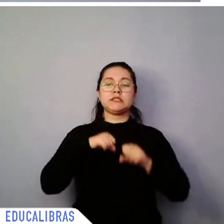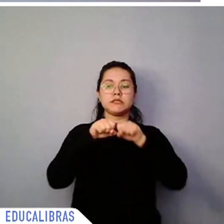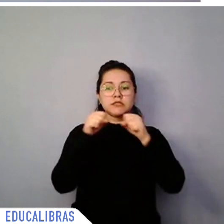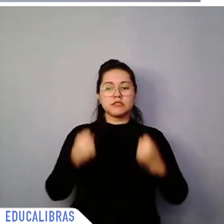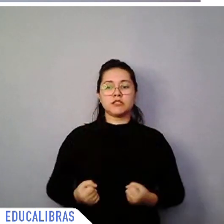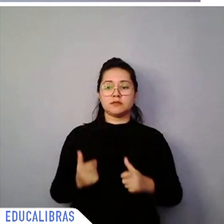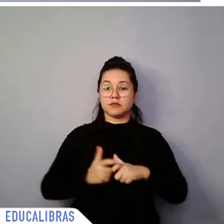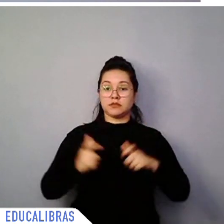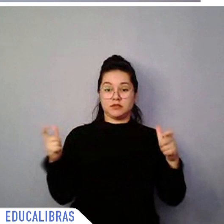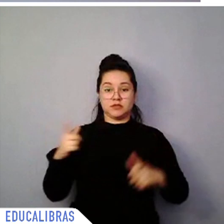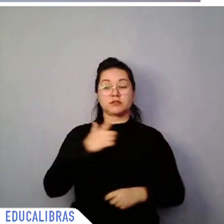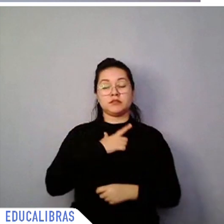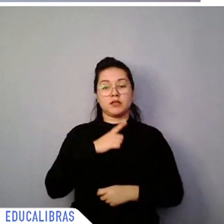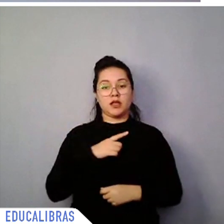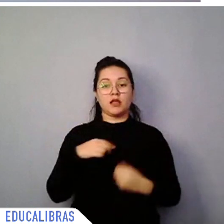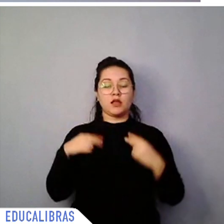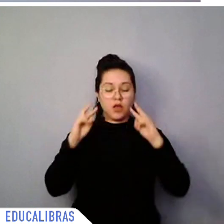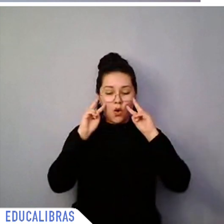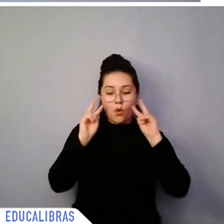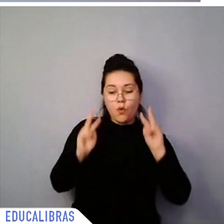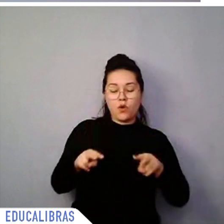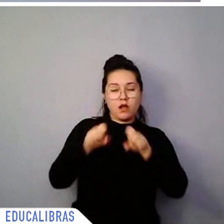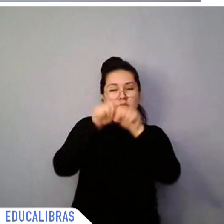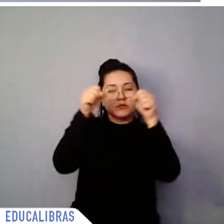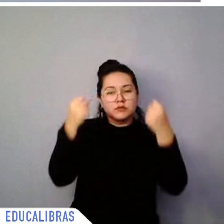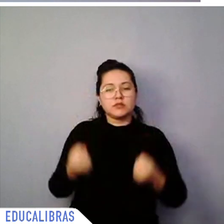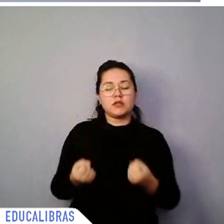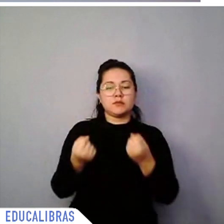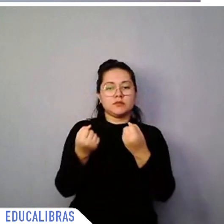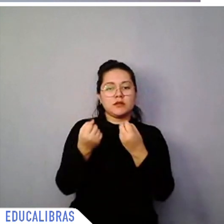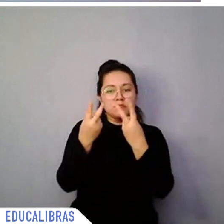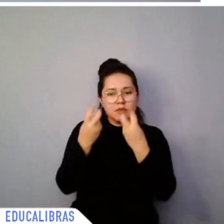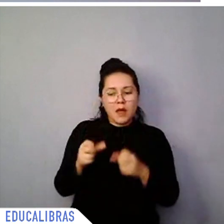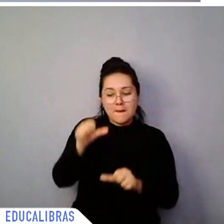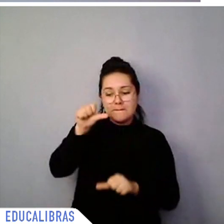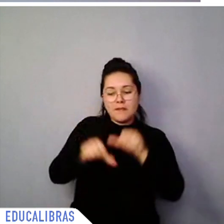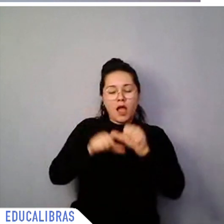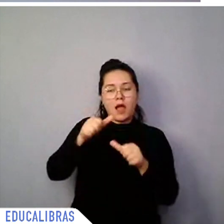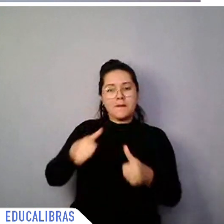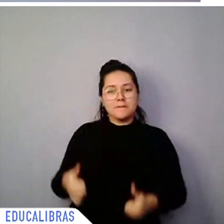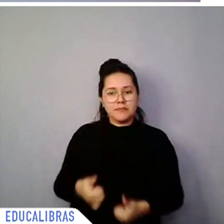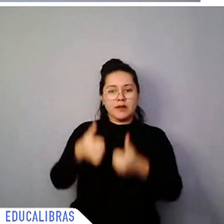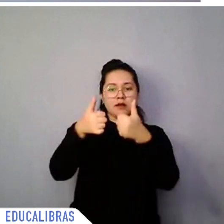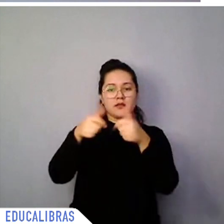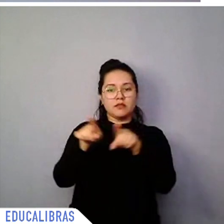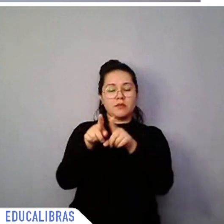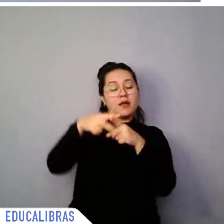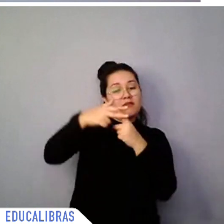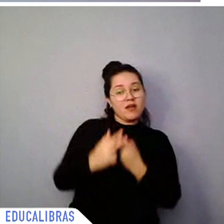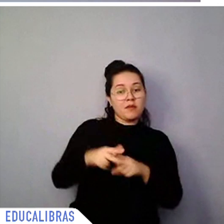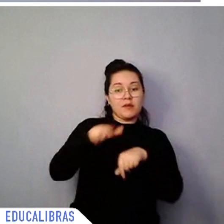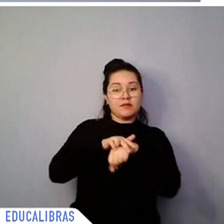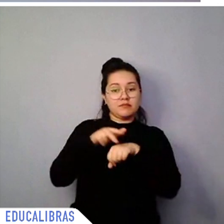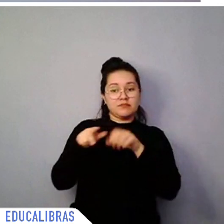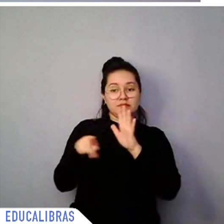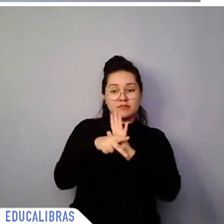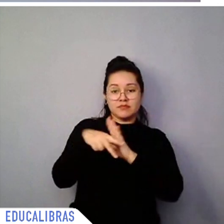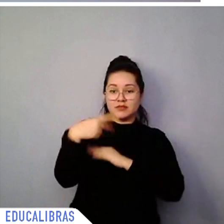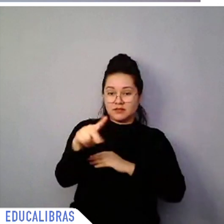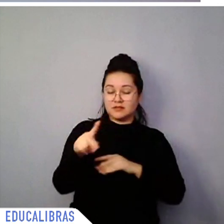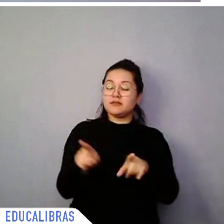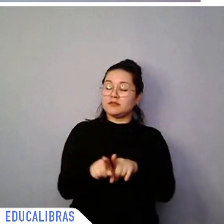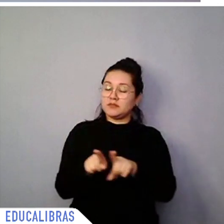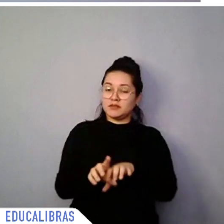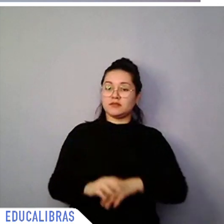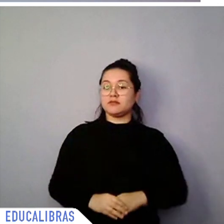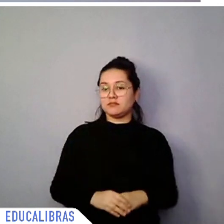that we have a great system. What we need to do is to look into it and see how we can improve what we already have with our